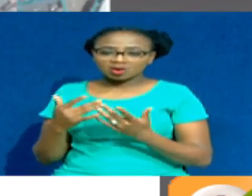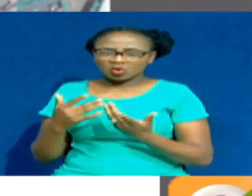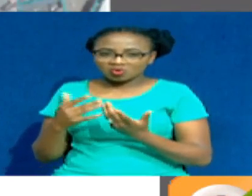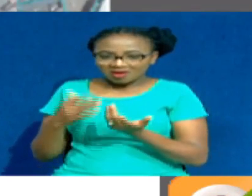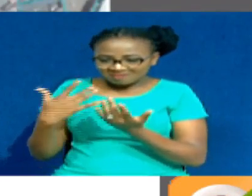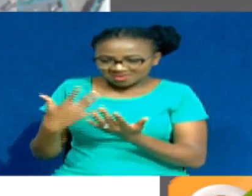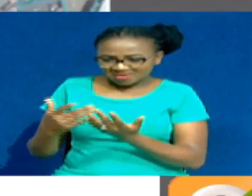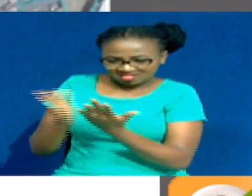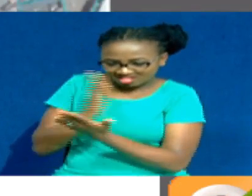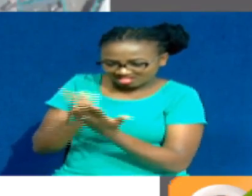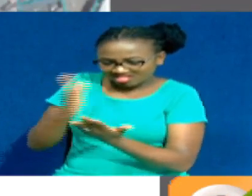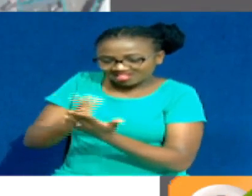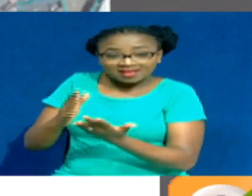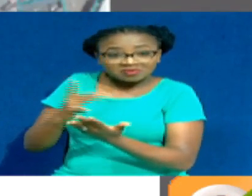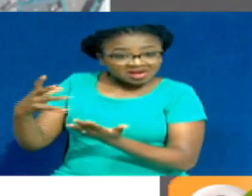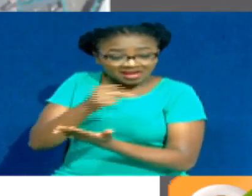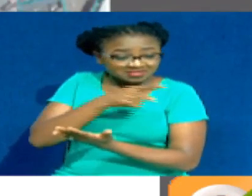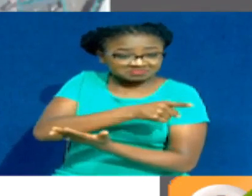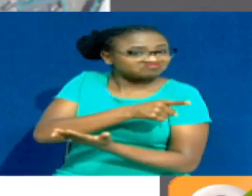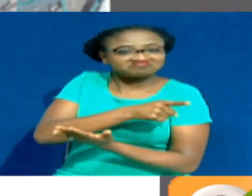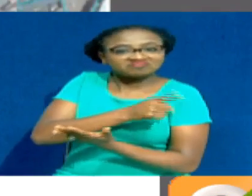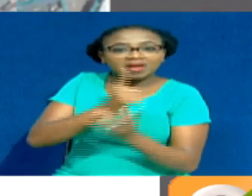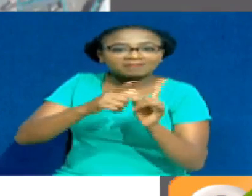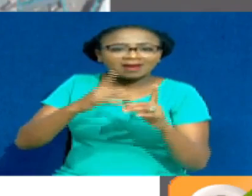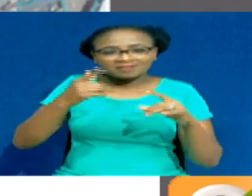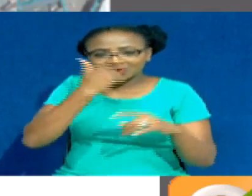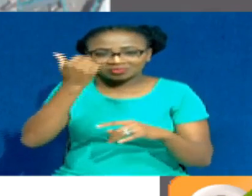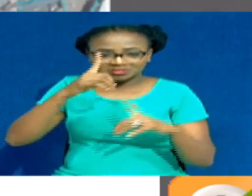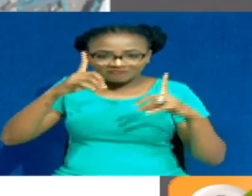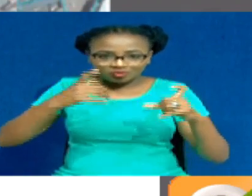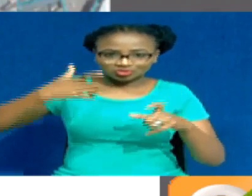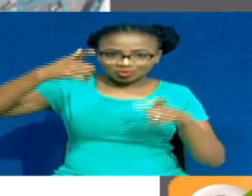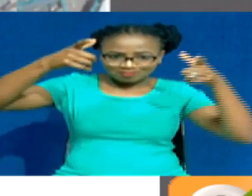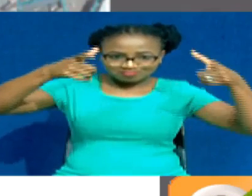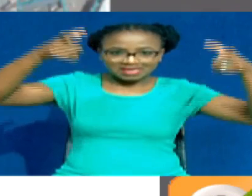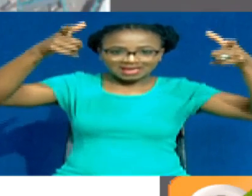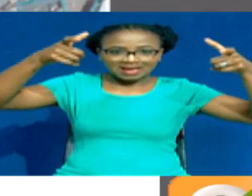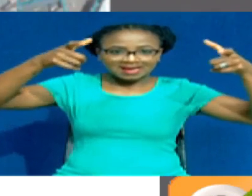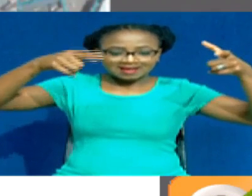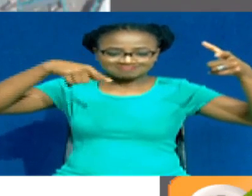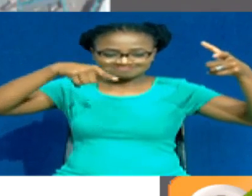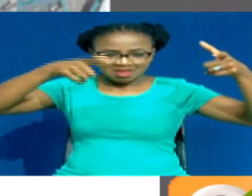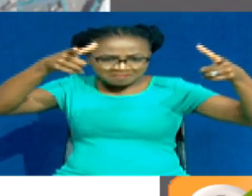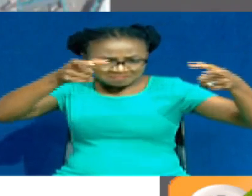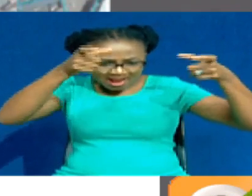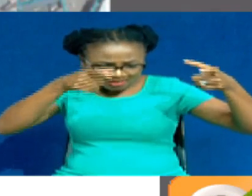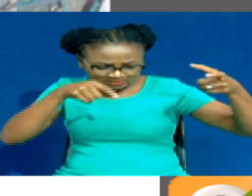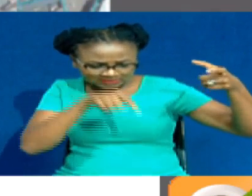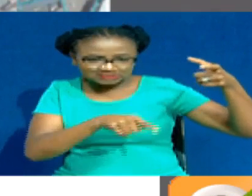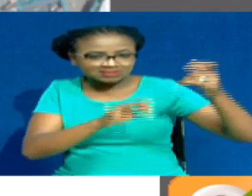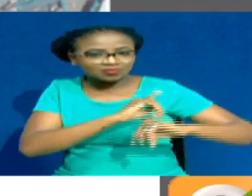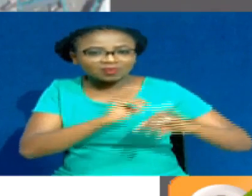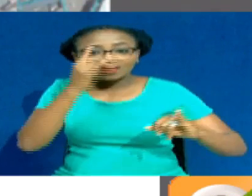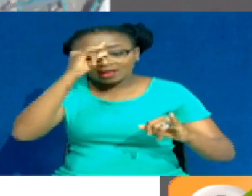that would have been a fully authenticated survey plan, fully signed by government, because those are signed by government officials as